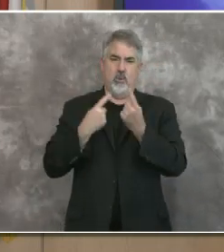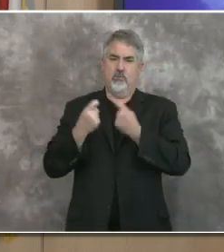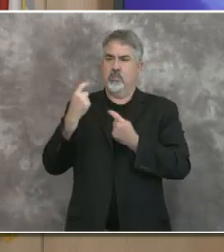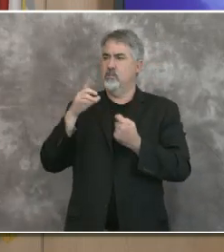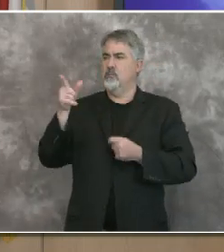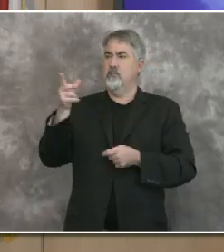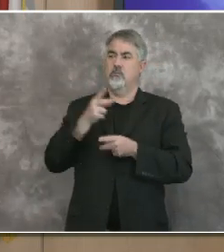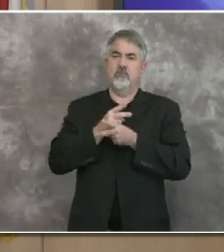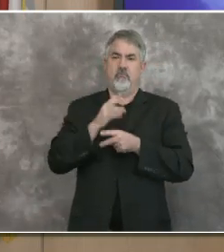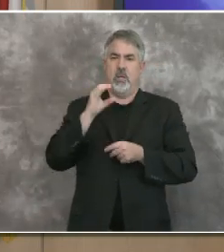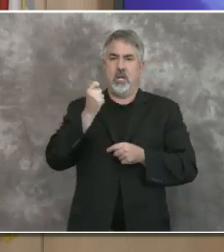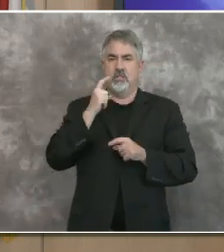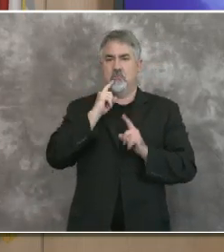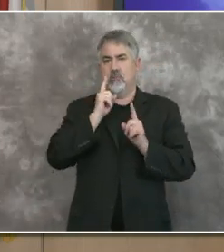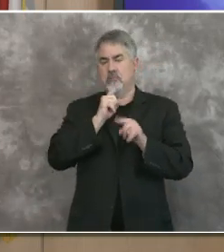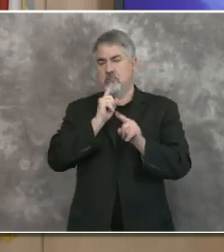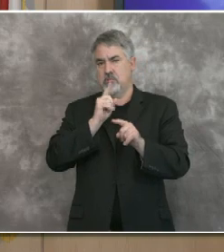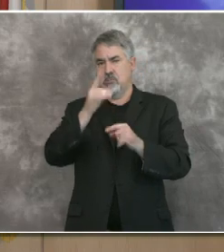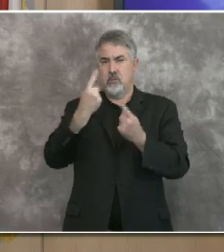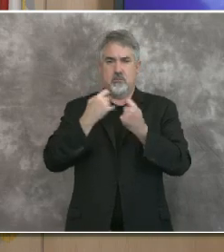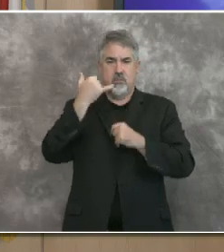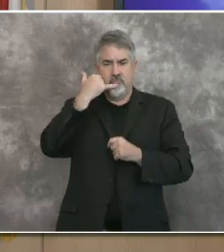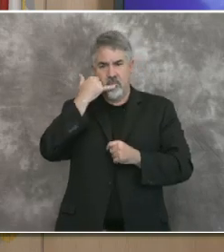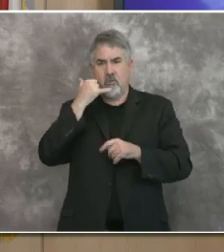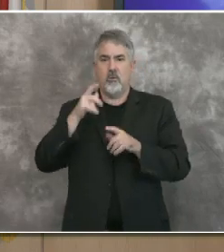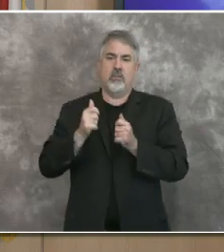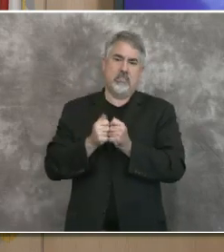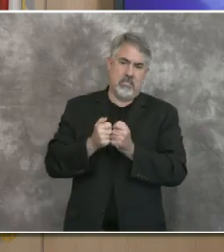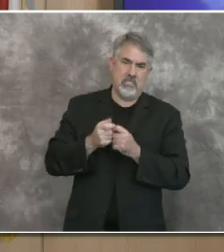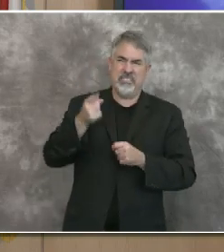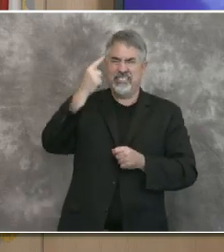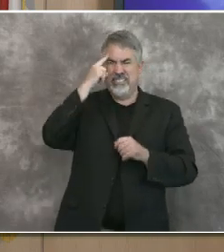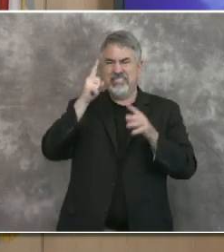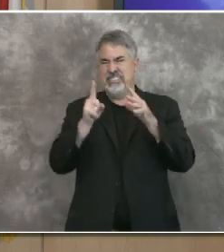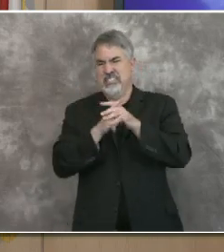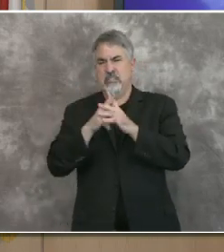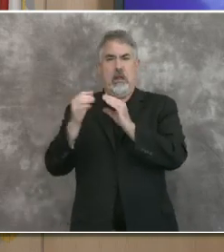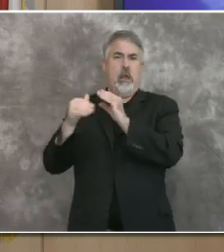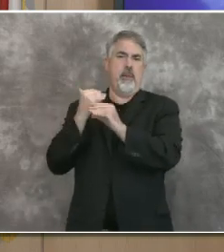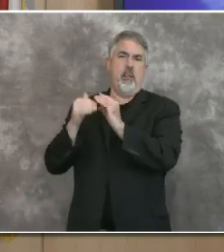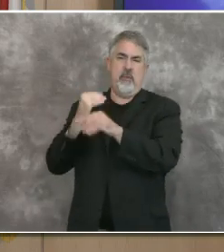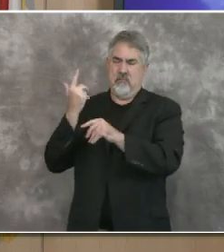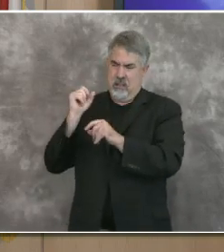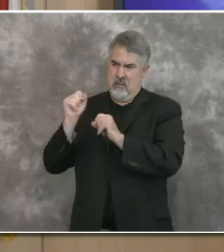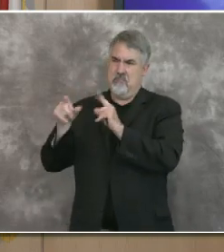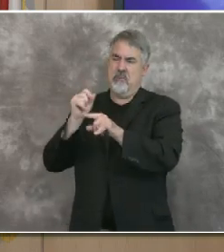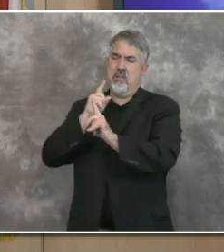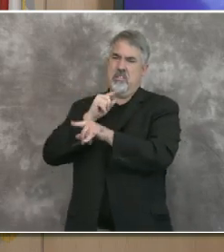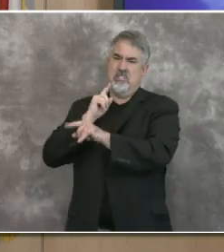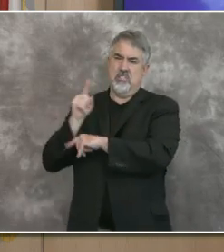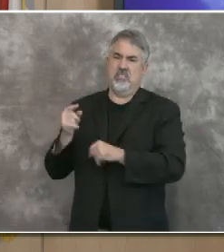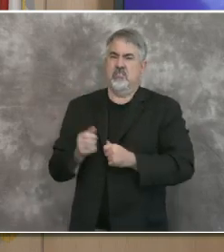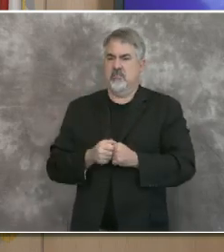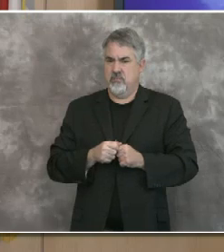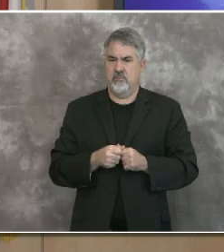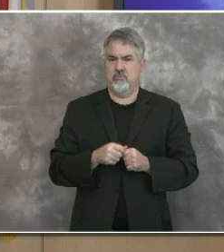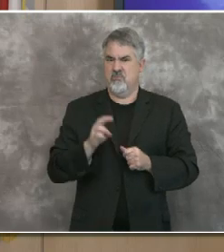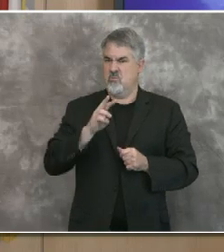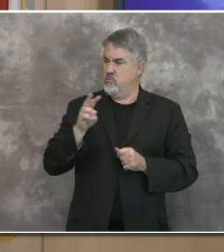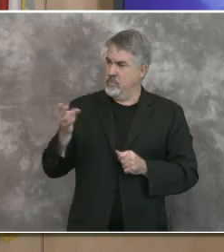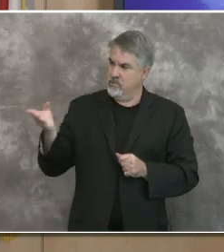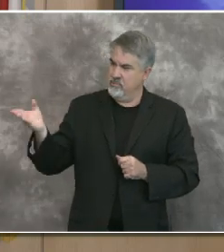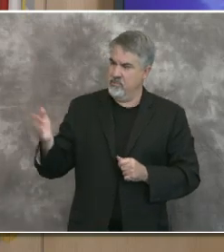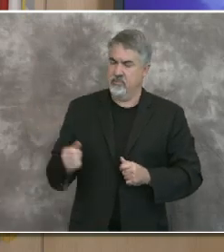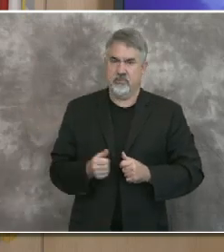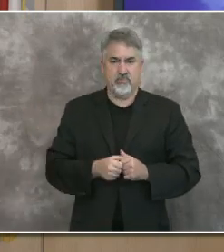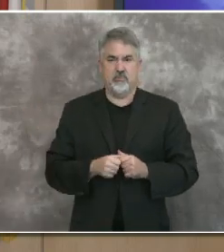email on the county site for questions about business reopening. We want to try and provide as much information as clearly as possible with